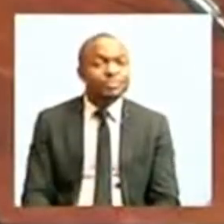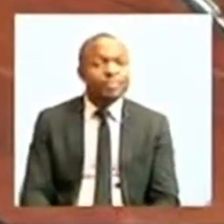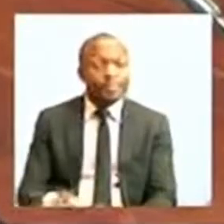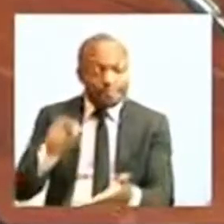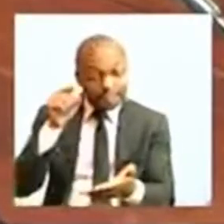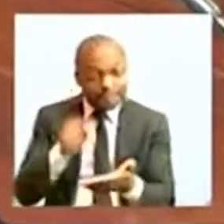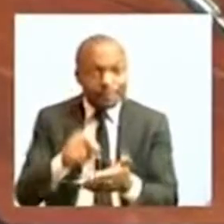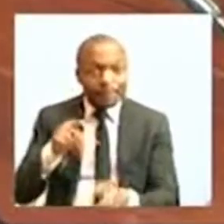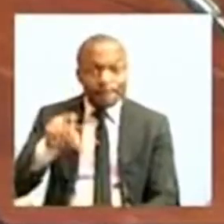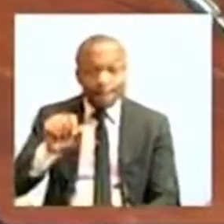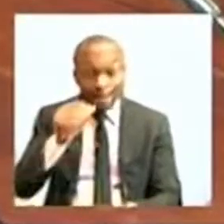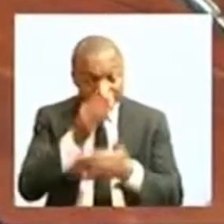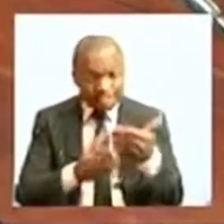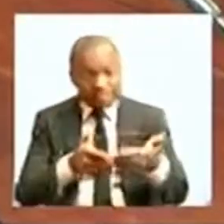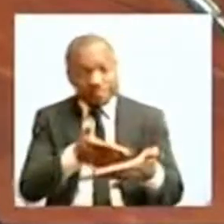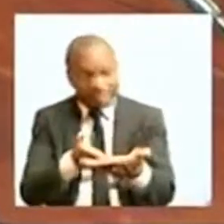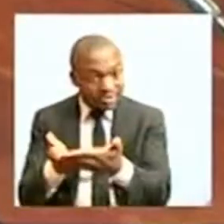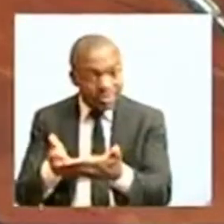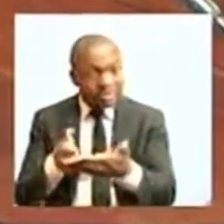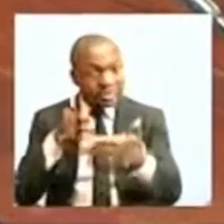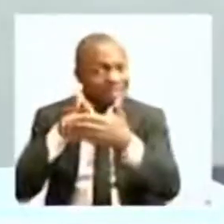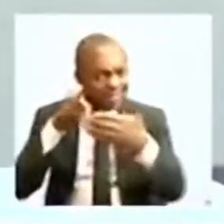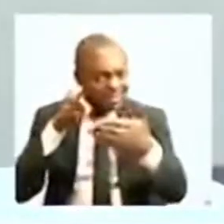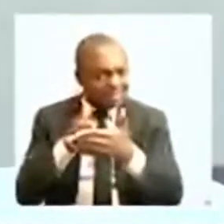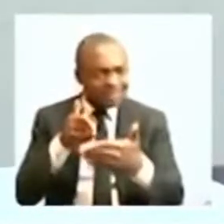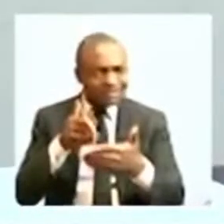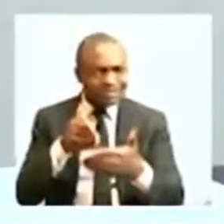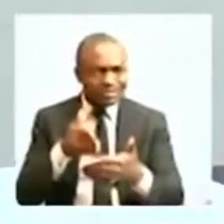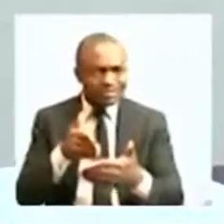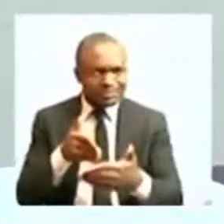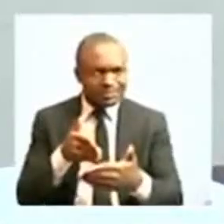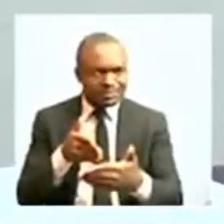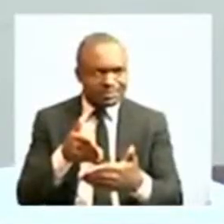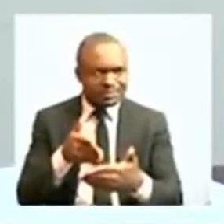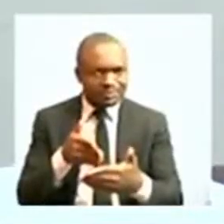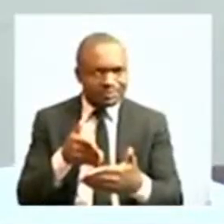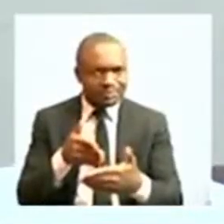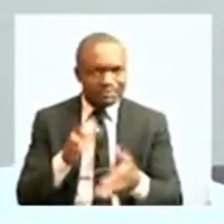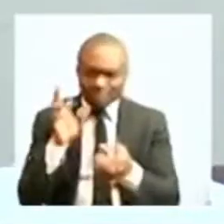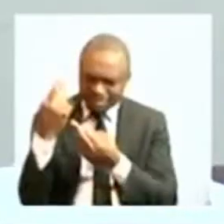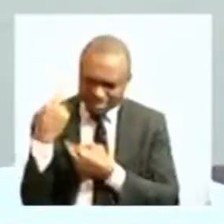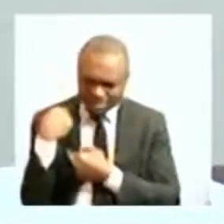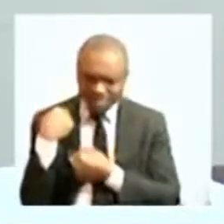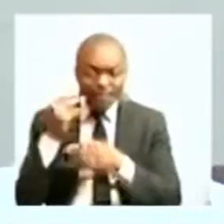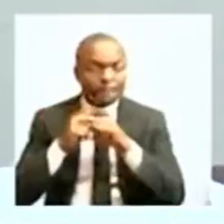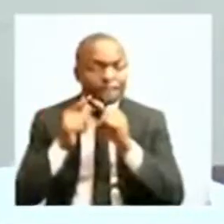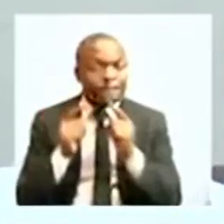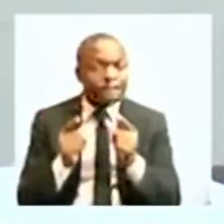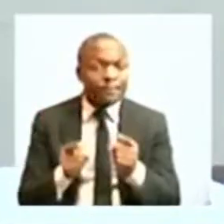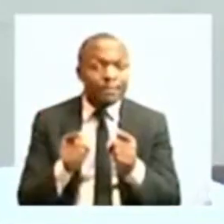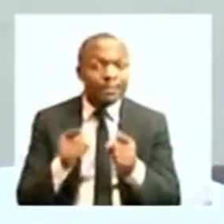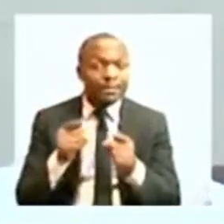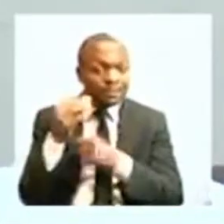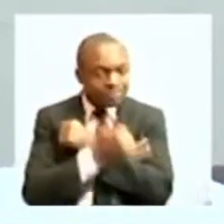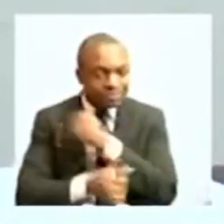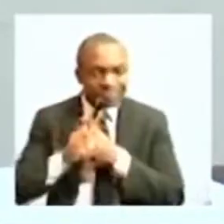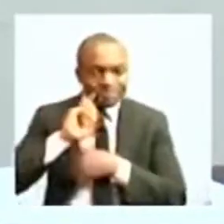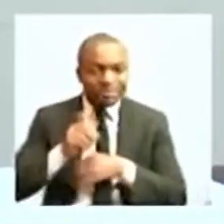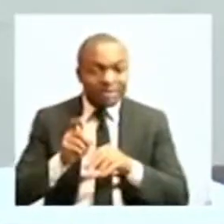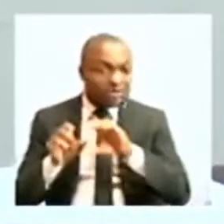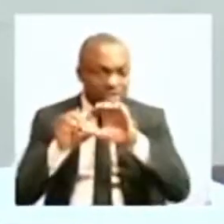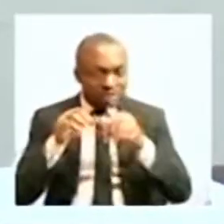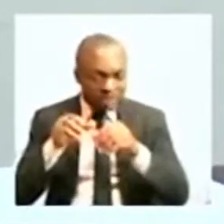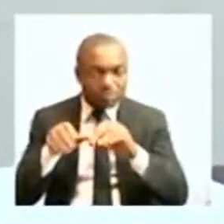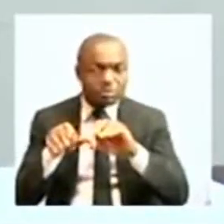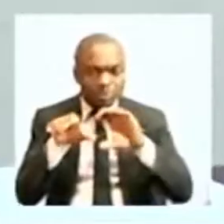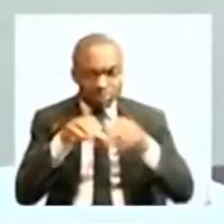one, PS, some of these are against the entitlements, but I think we should, as a country, we should start doing the correct